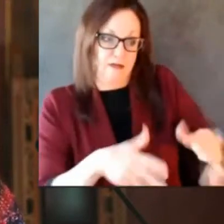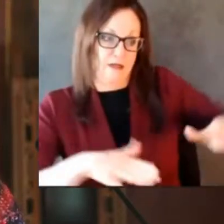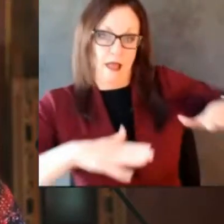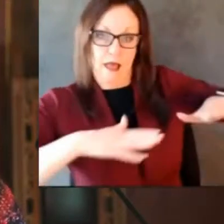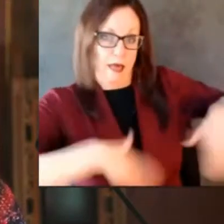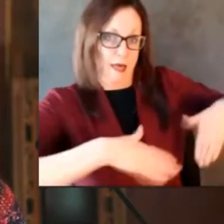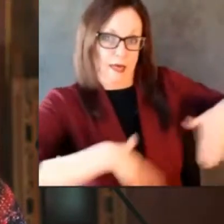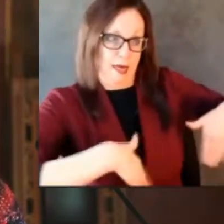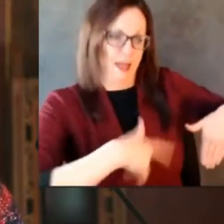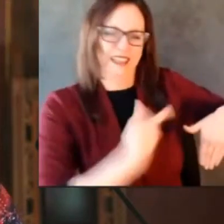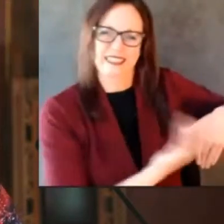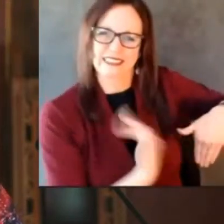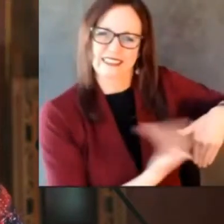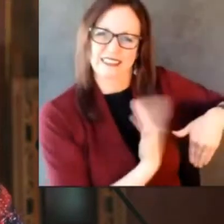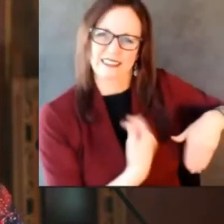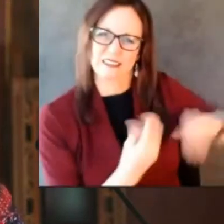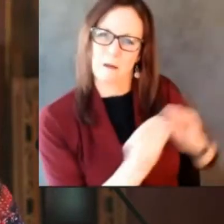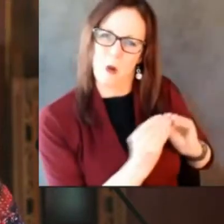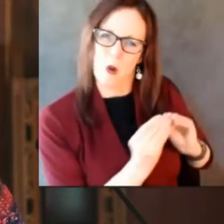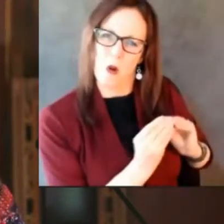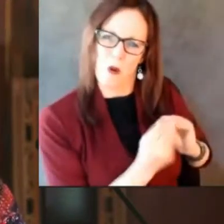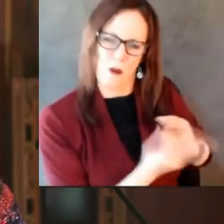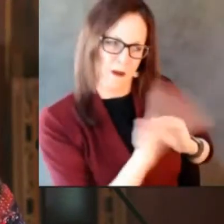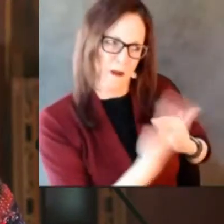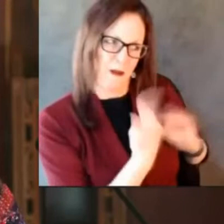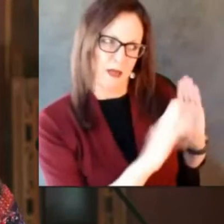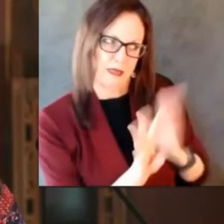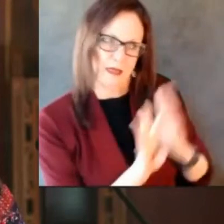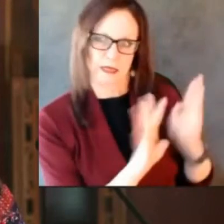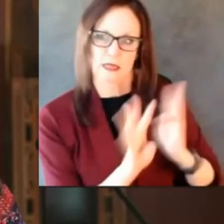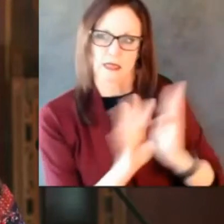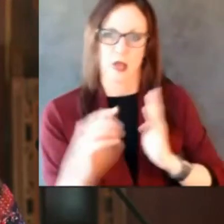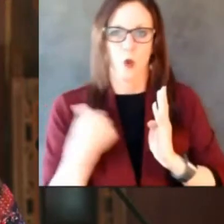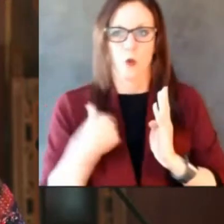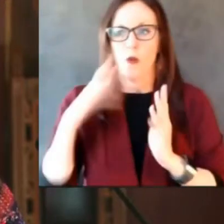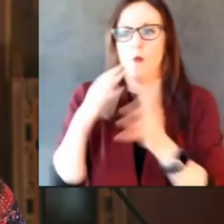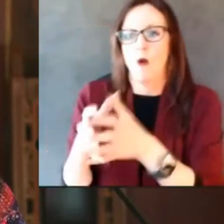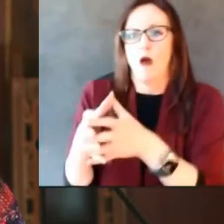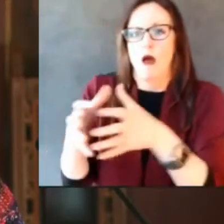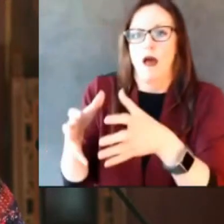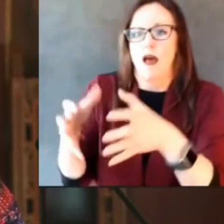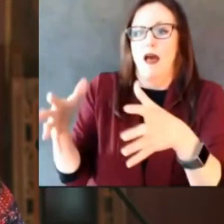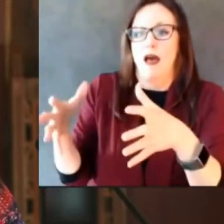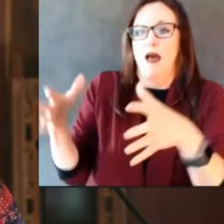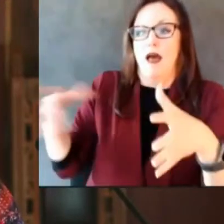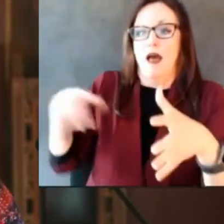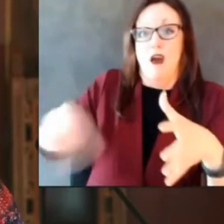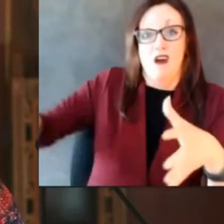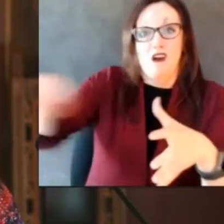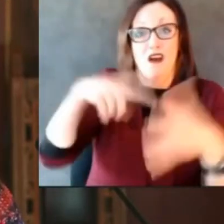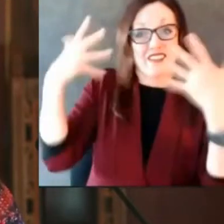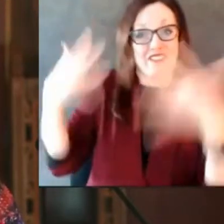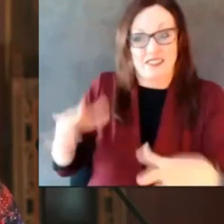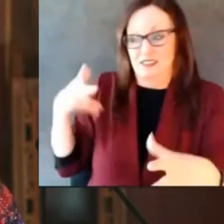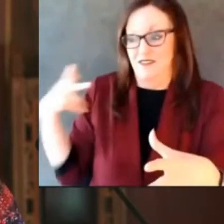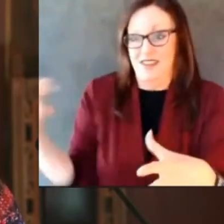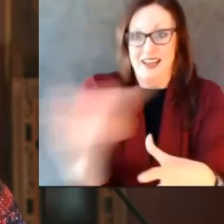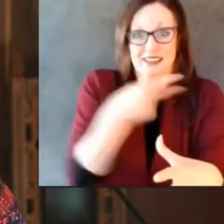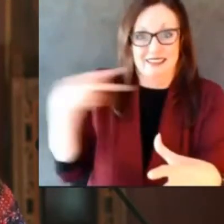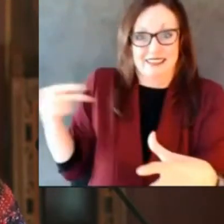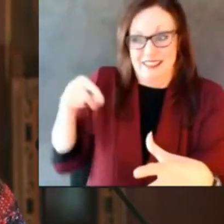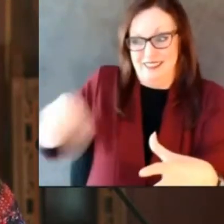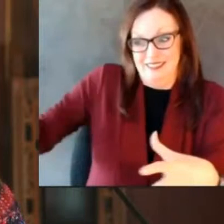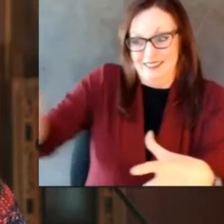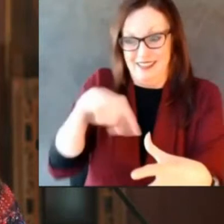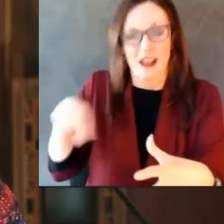outcome of this afternoon's meeting of the Advisory Committee on Immunization Practice, a group of independent experts who advise